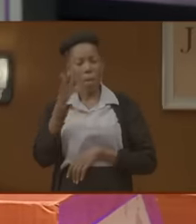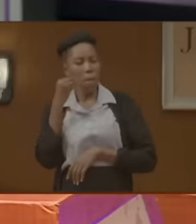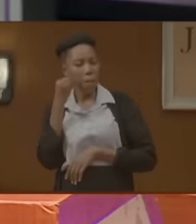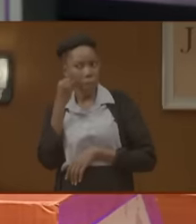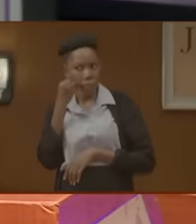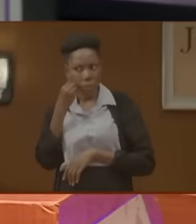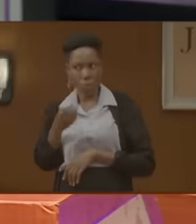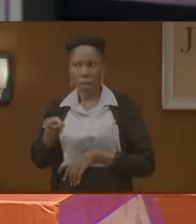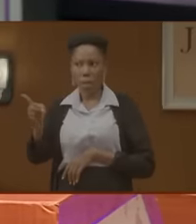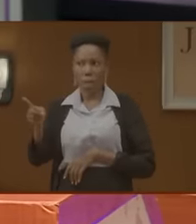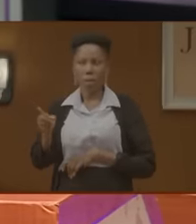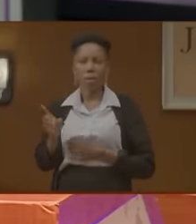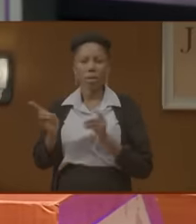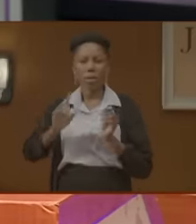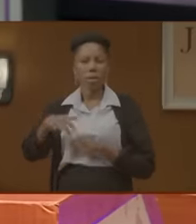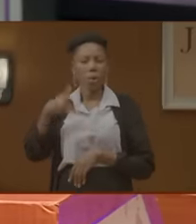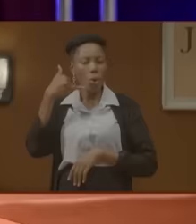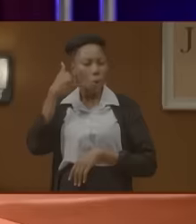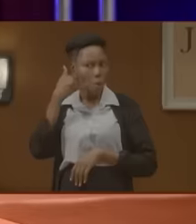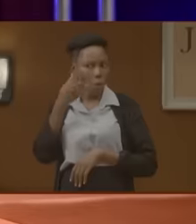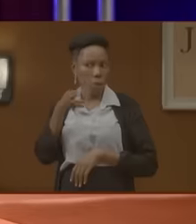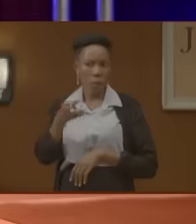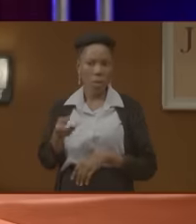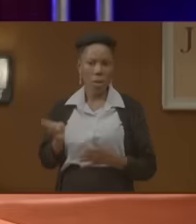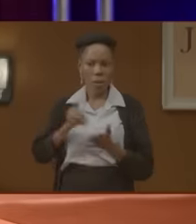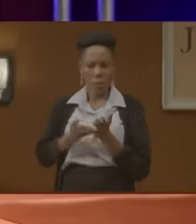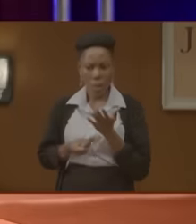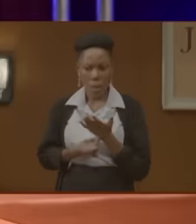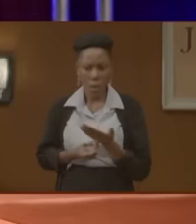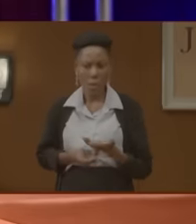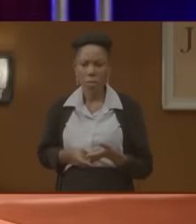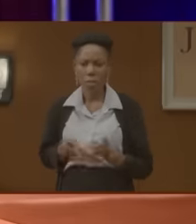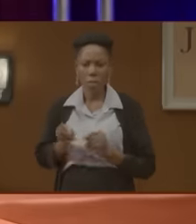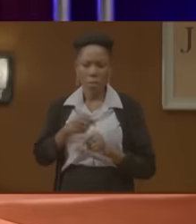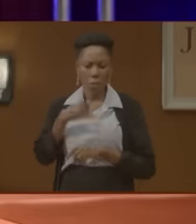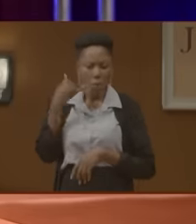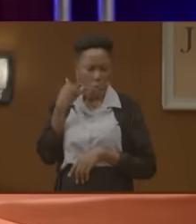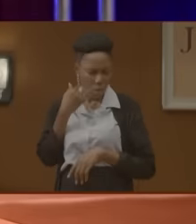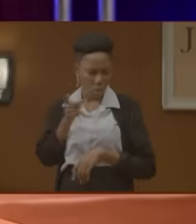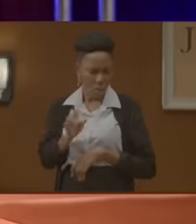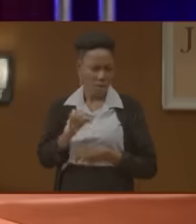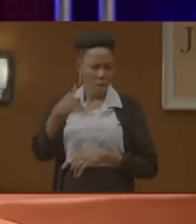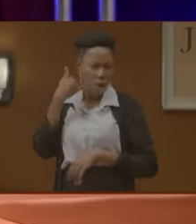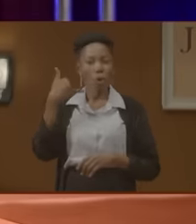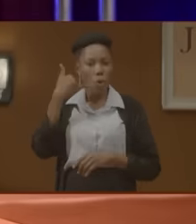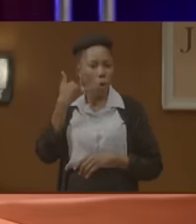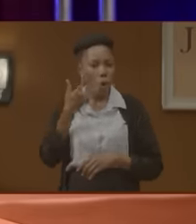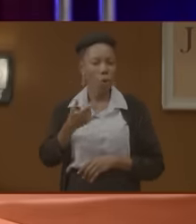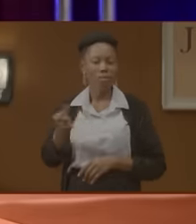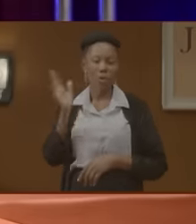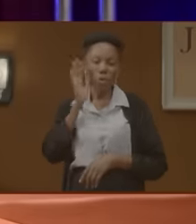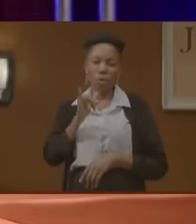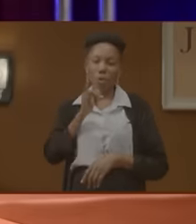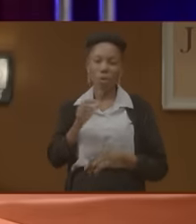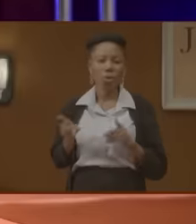us. He did not call that year. He didn't call. December, he didn't call. If we call him, he said he's busy and he didn't call. And so this